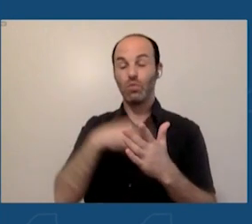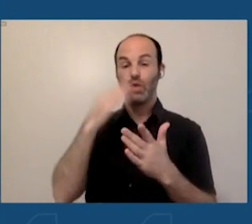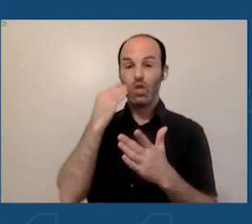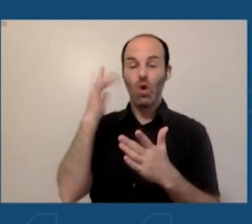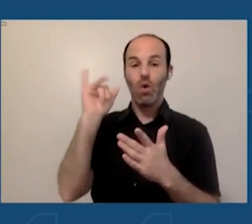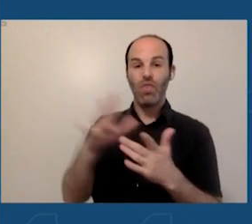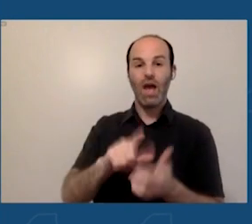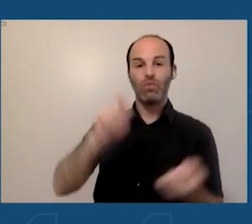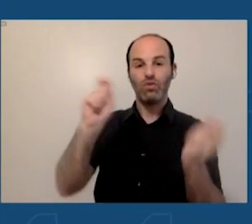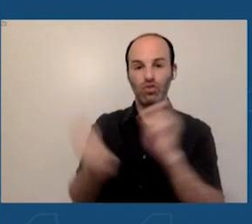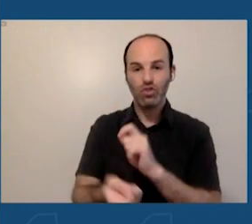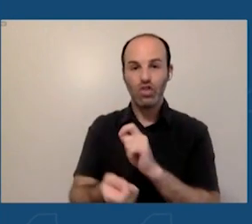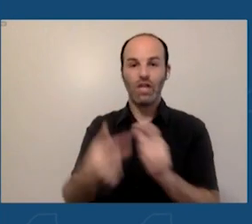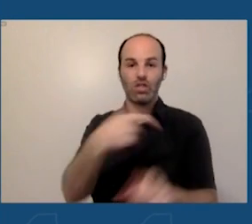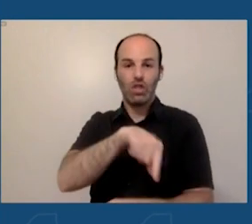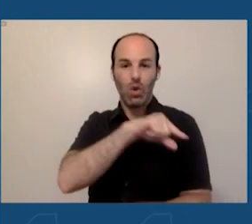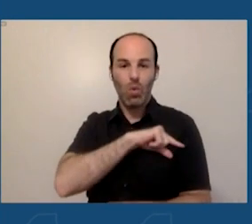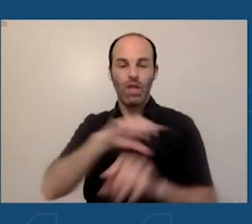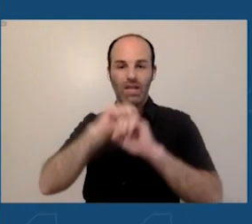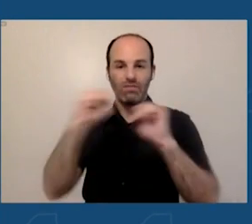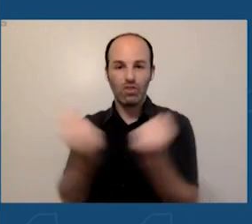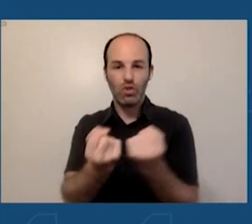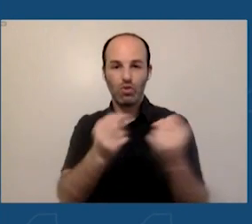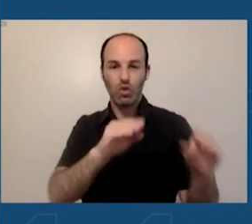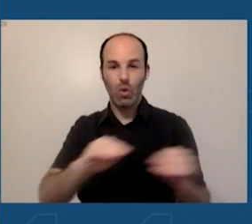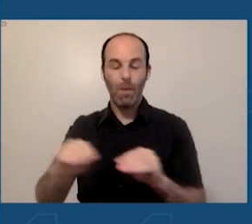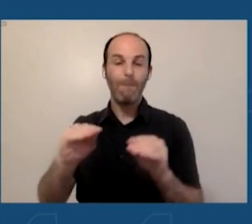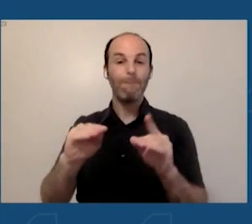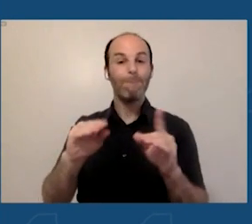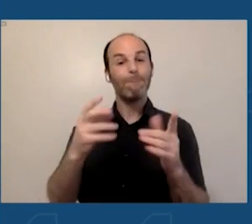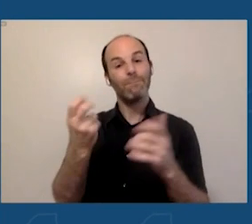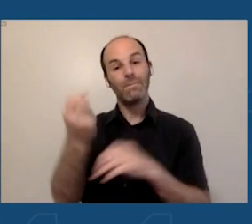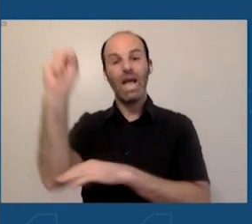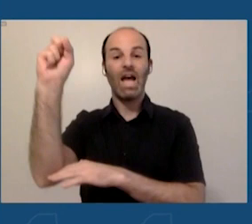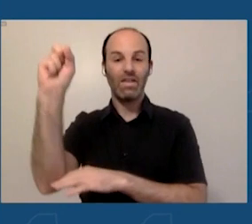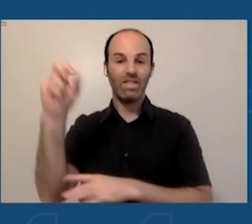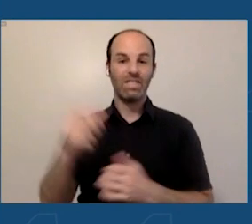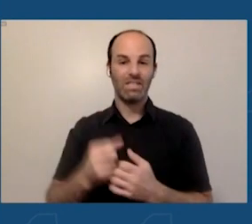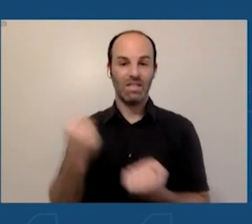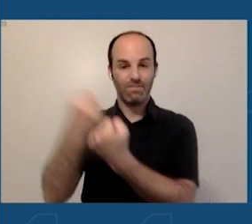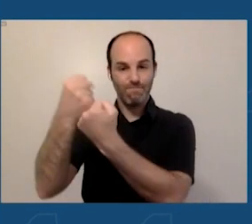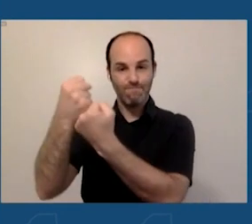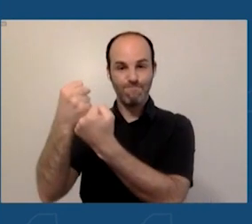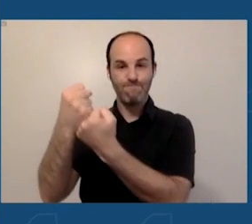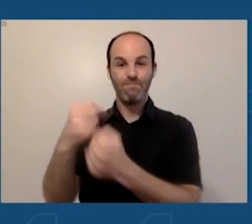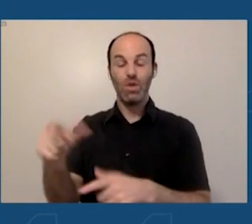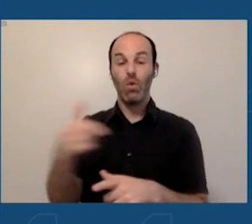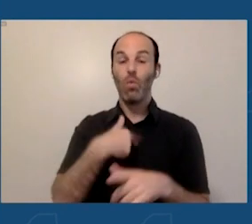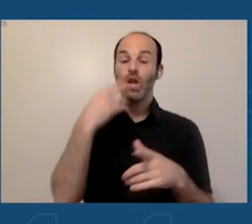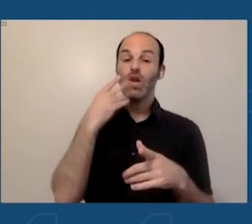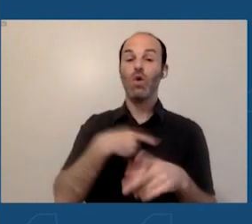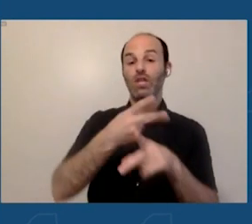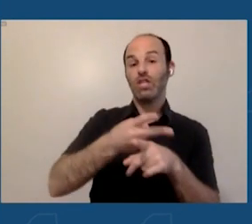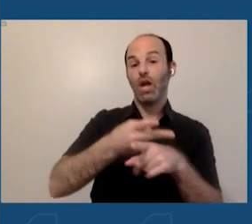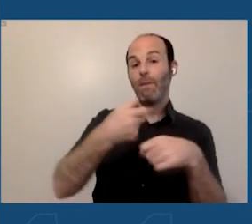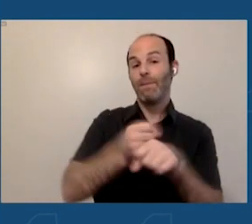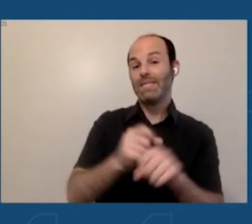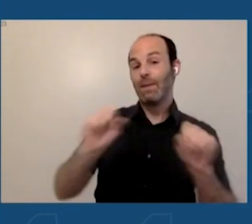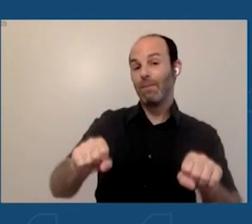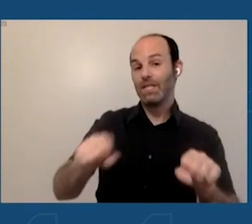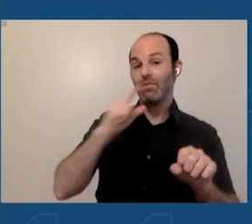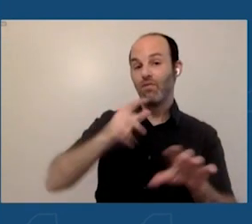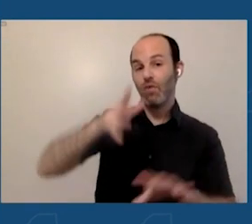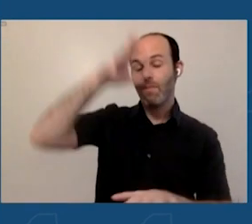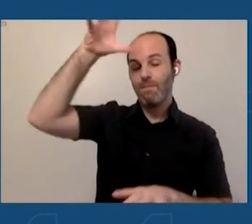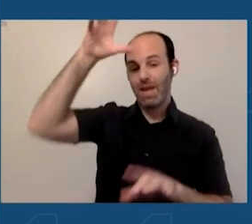equality. We see that child care makes it possible for parents to work as part of the New York